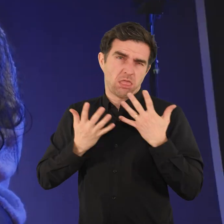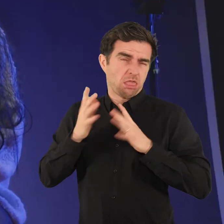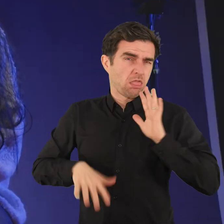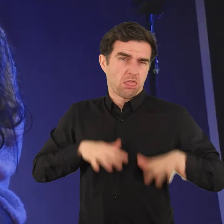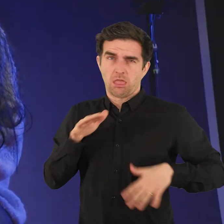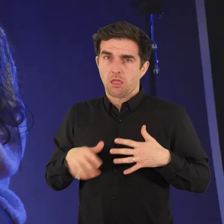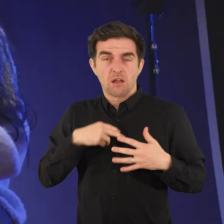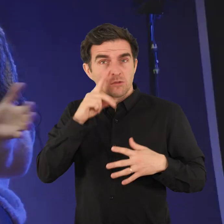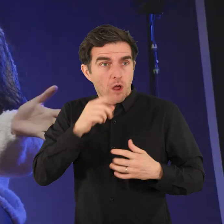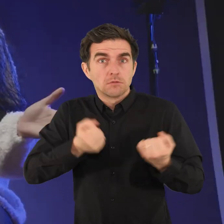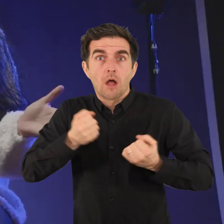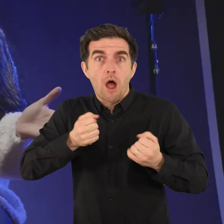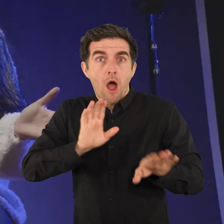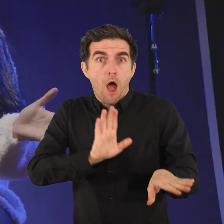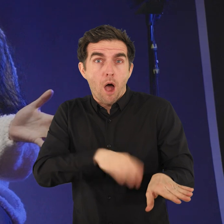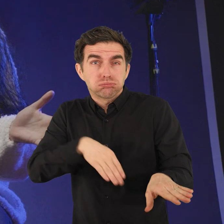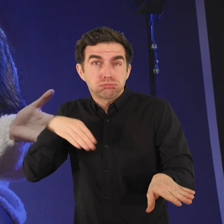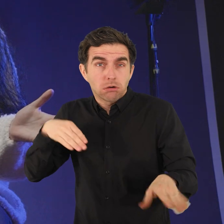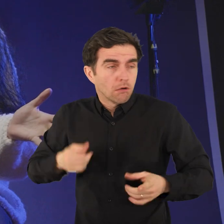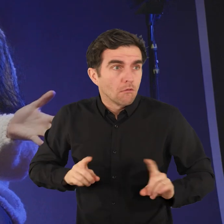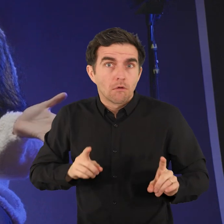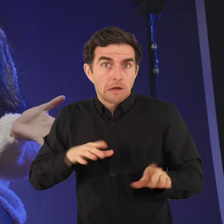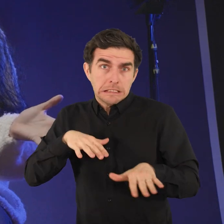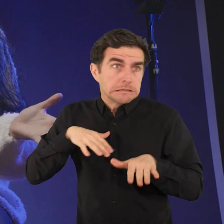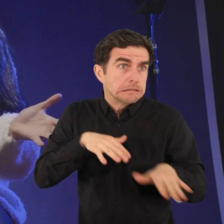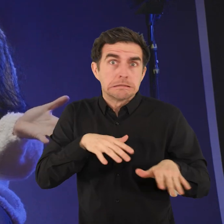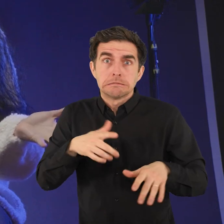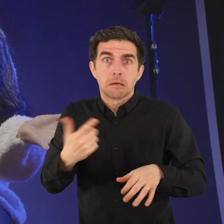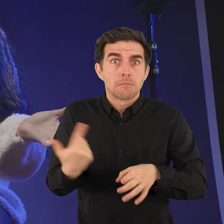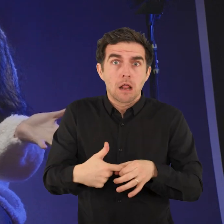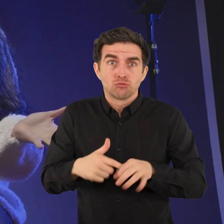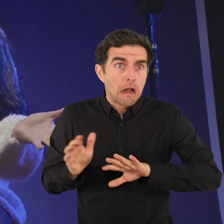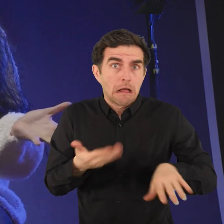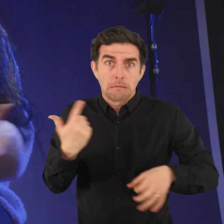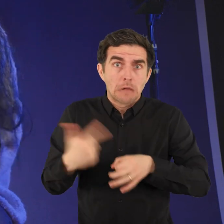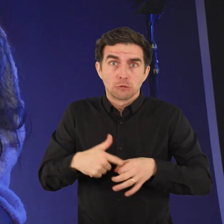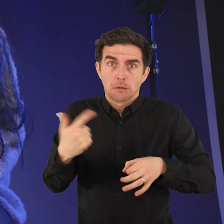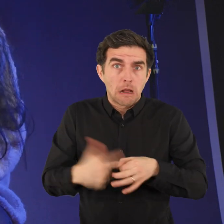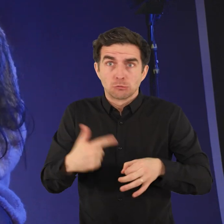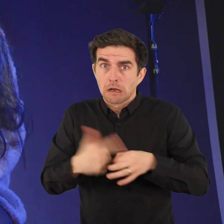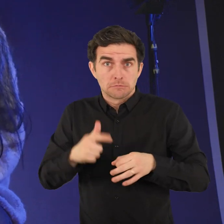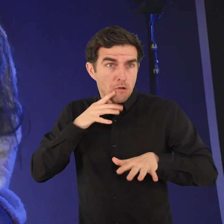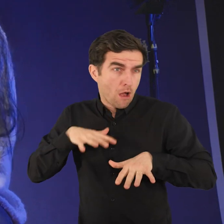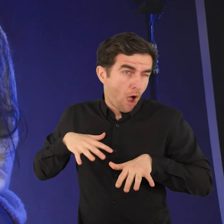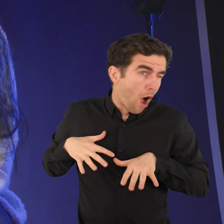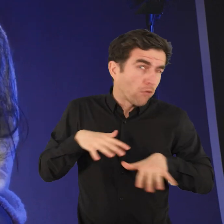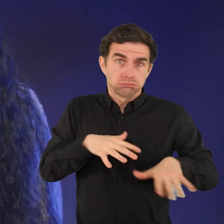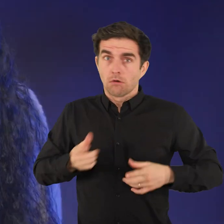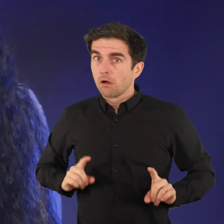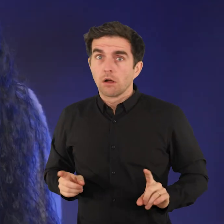outside and I saw queues of cars who were trying to get petrol at the gas